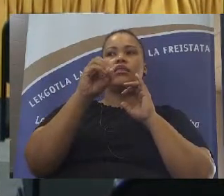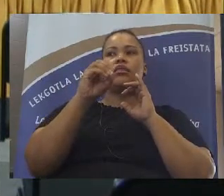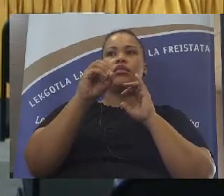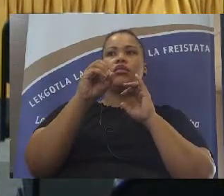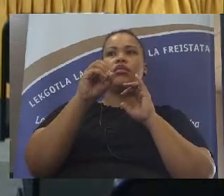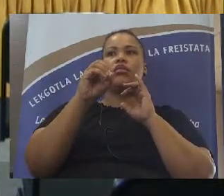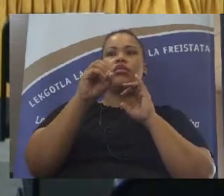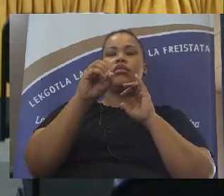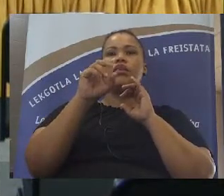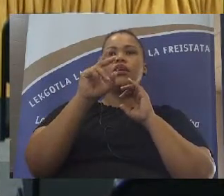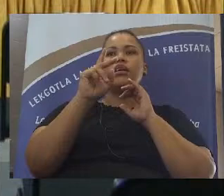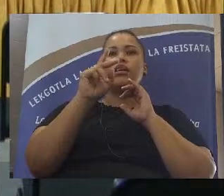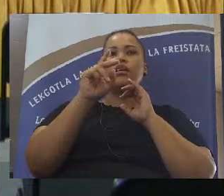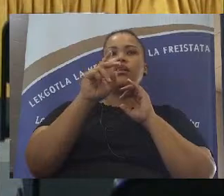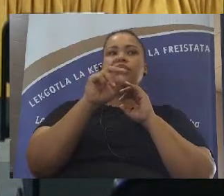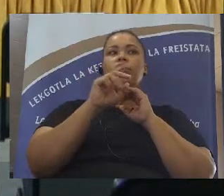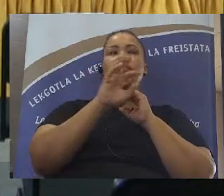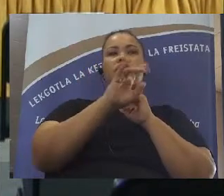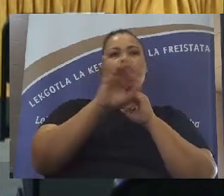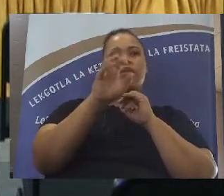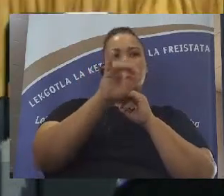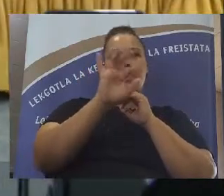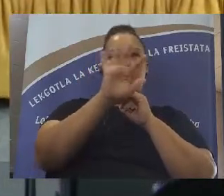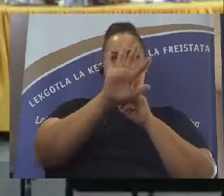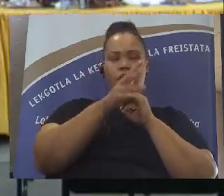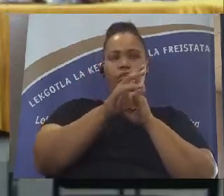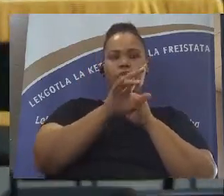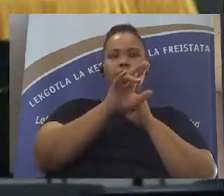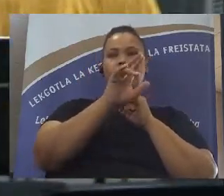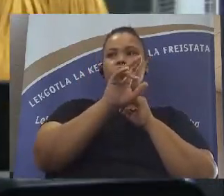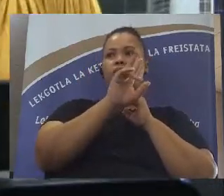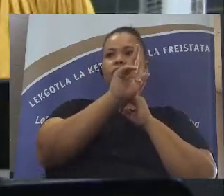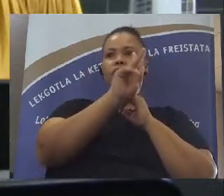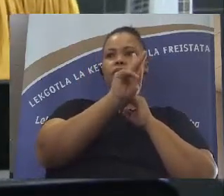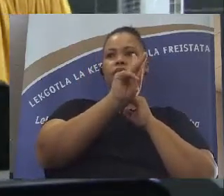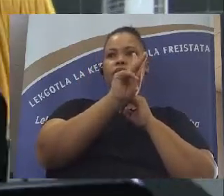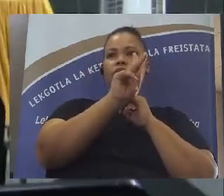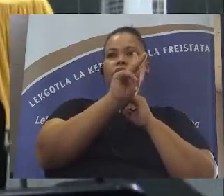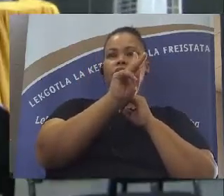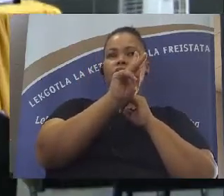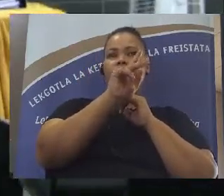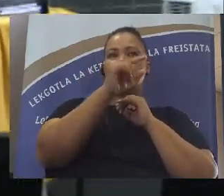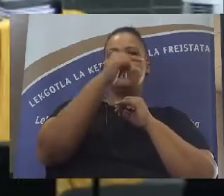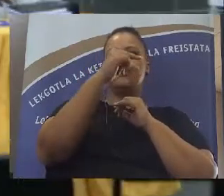kgathatso.nkiani77@gmail.com. Kgathatso e ngolwa tjena